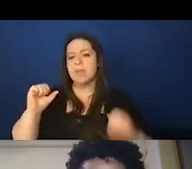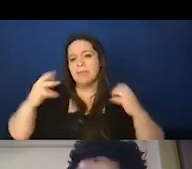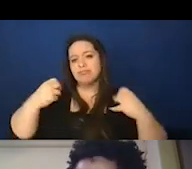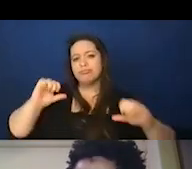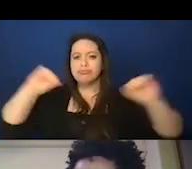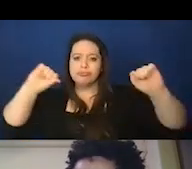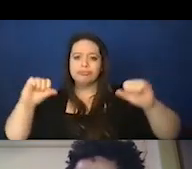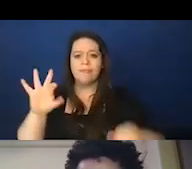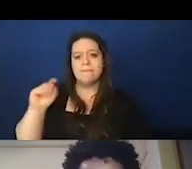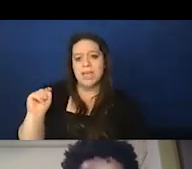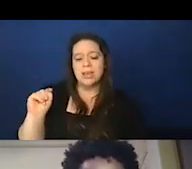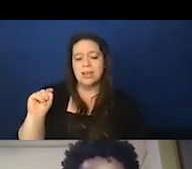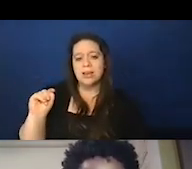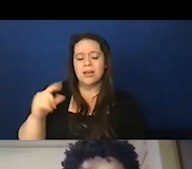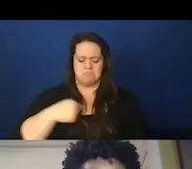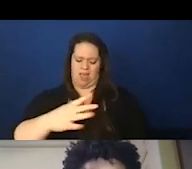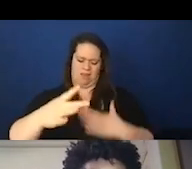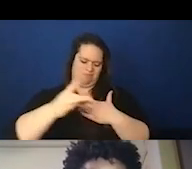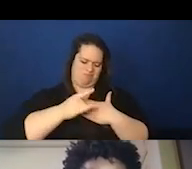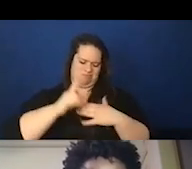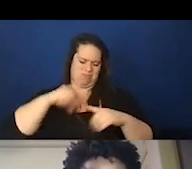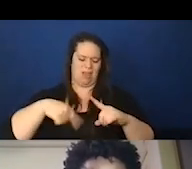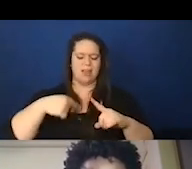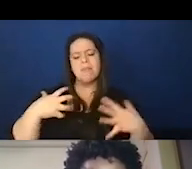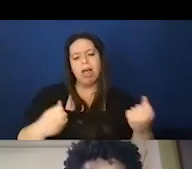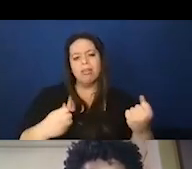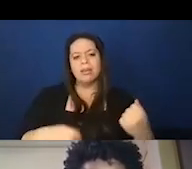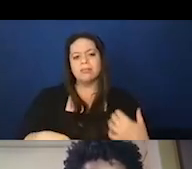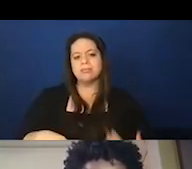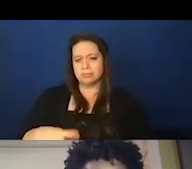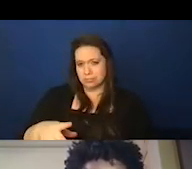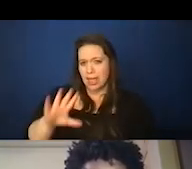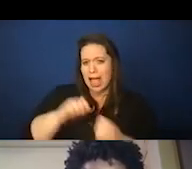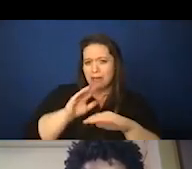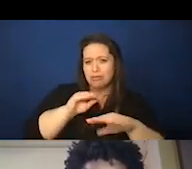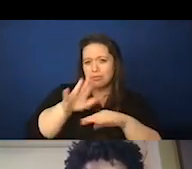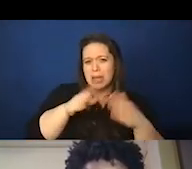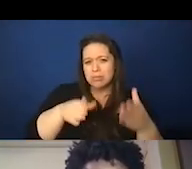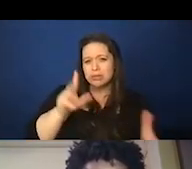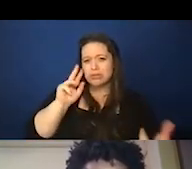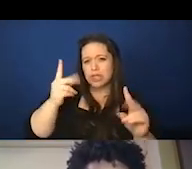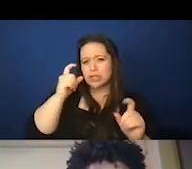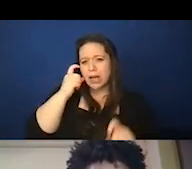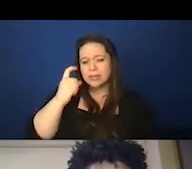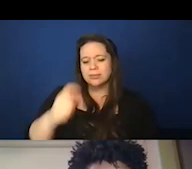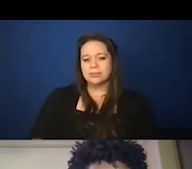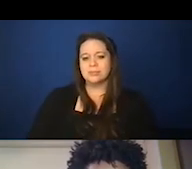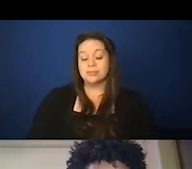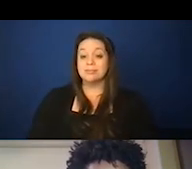all going to help protect them. What would you tell someone to help make them rethink their position? Well, I can tell